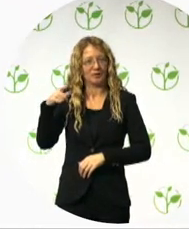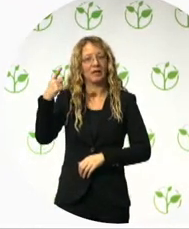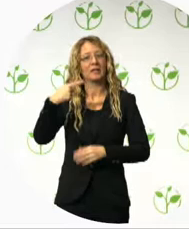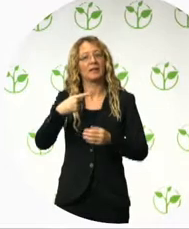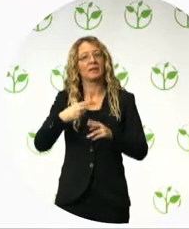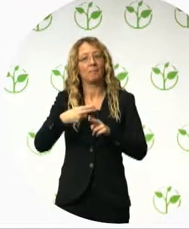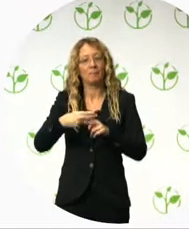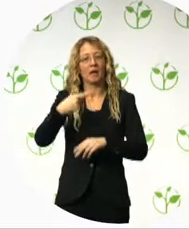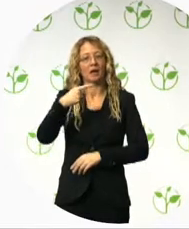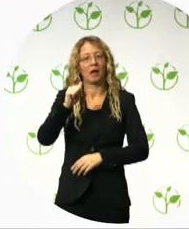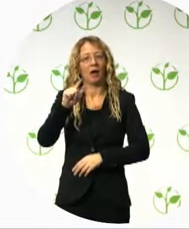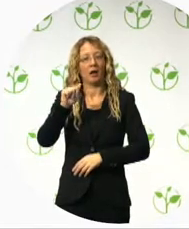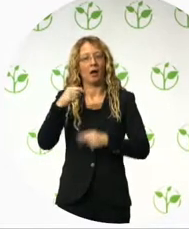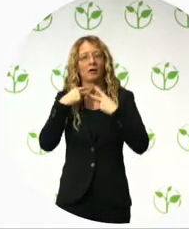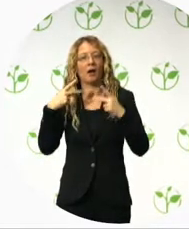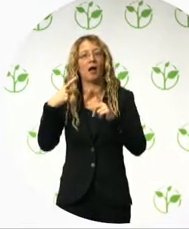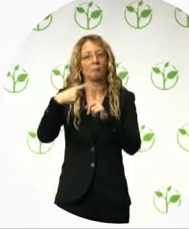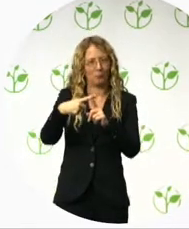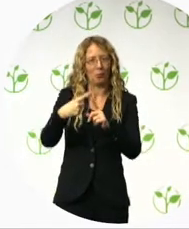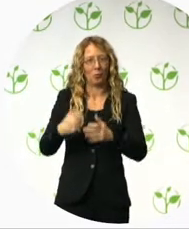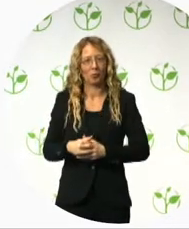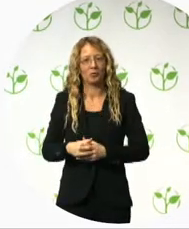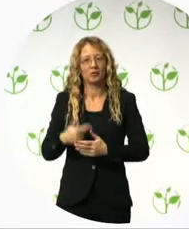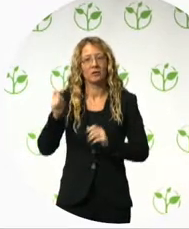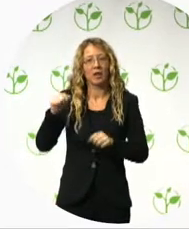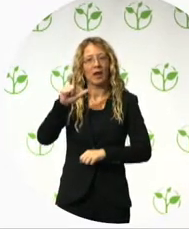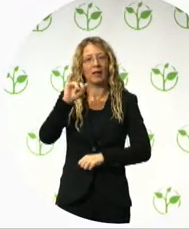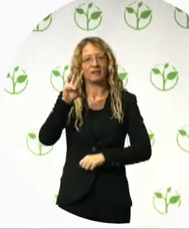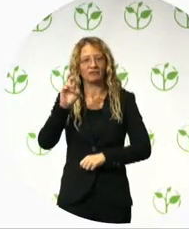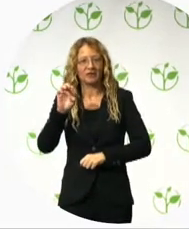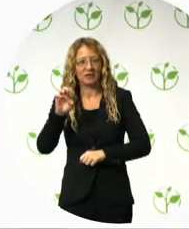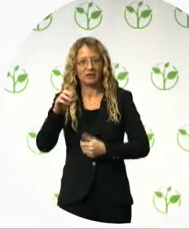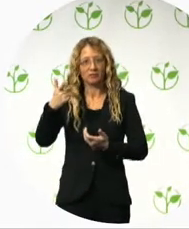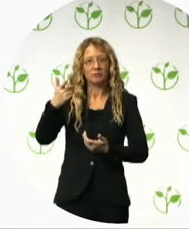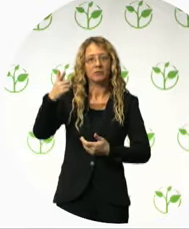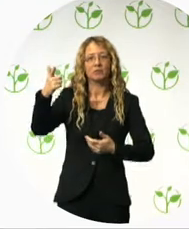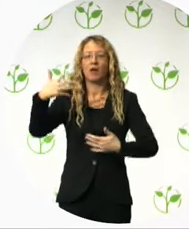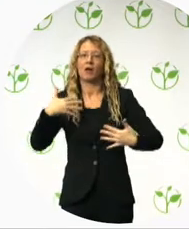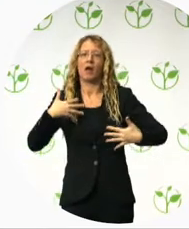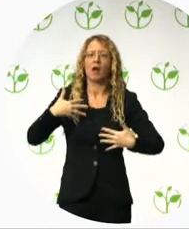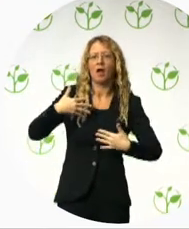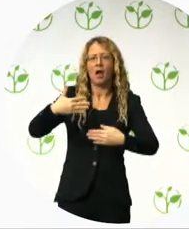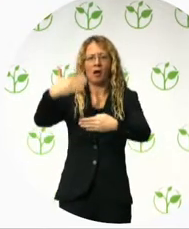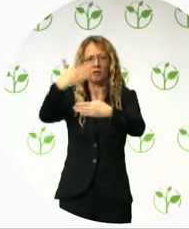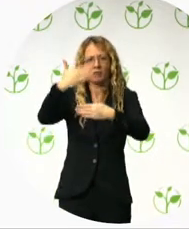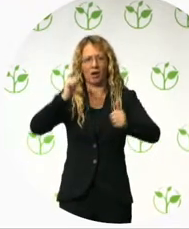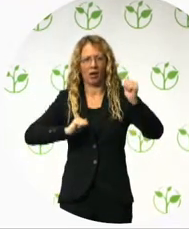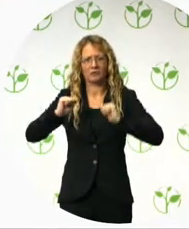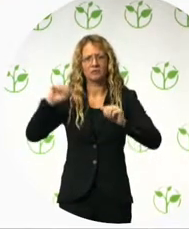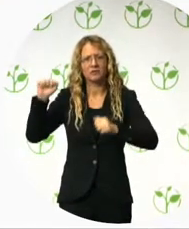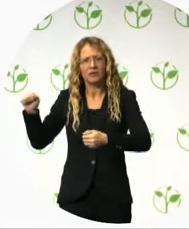translation services for live shows, theater, opera, concerts, music events. It's made to make everything accessible to